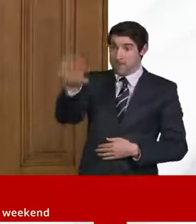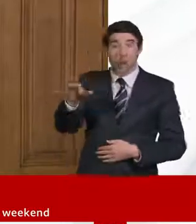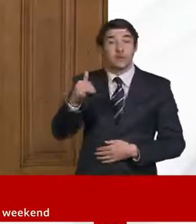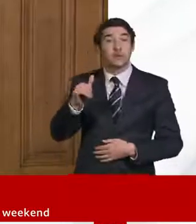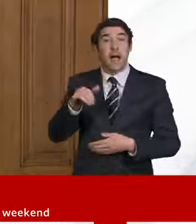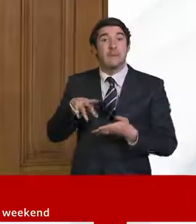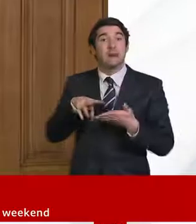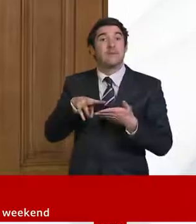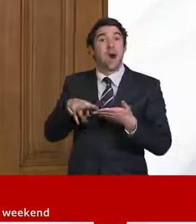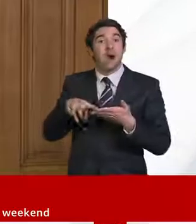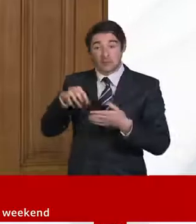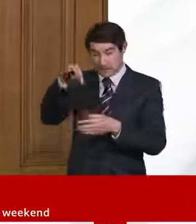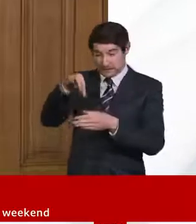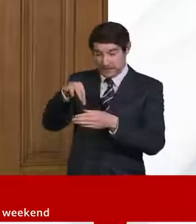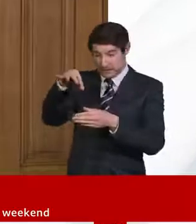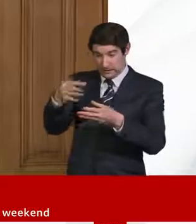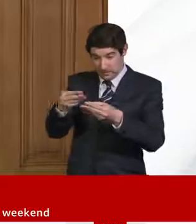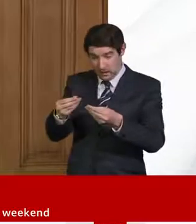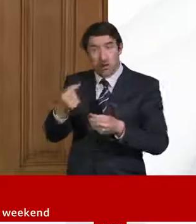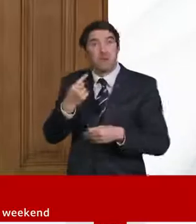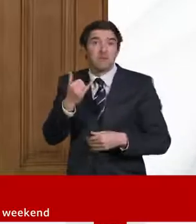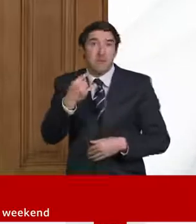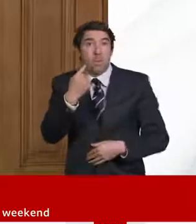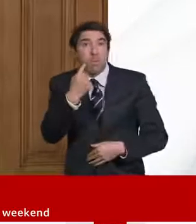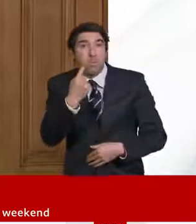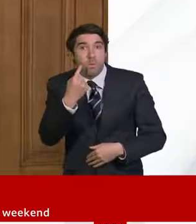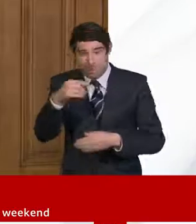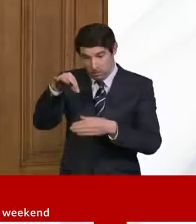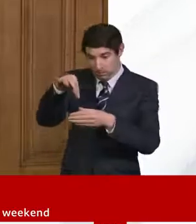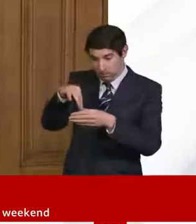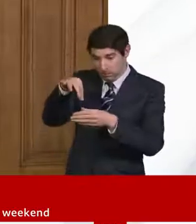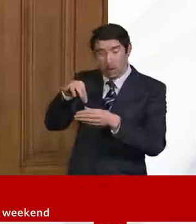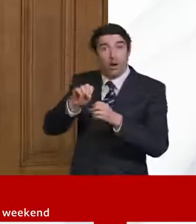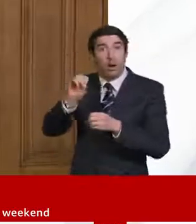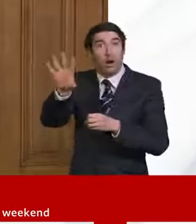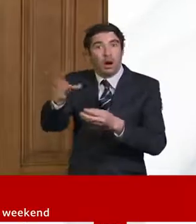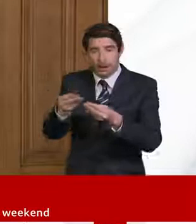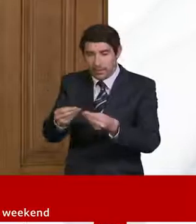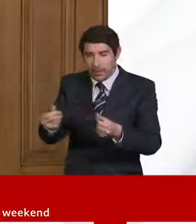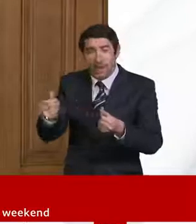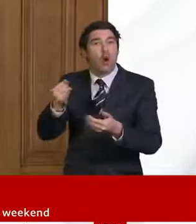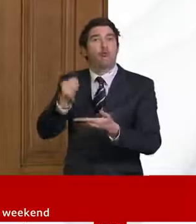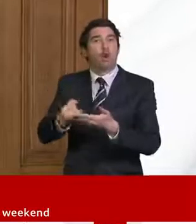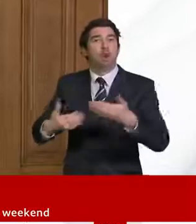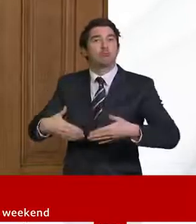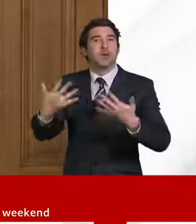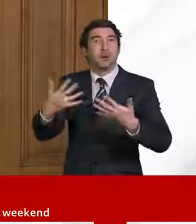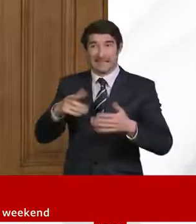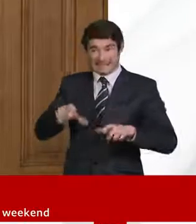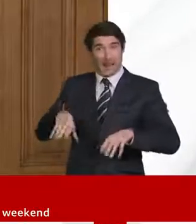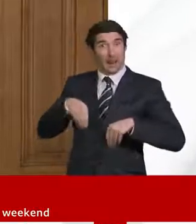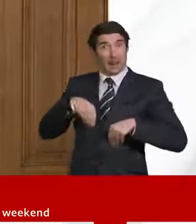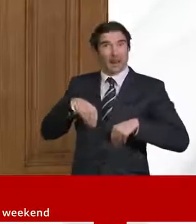test. But there is a lot of testing going on for that at the moment, and that will be, I think, a really helpful practical mechanism for NHS staff to